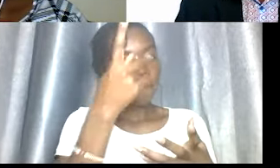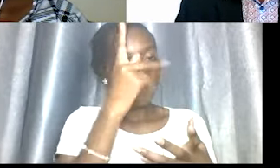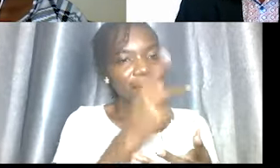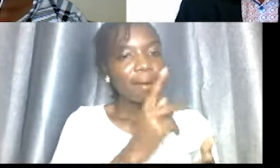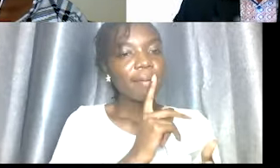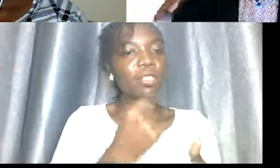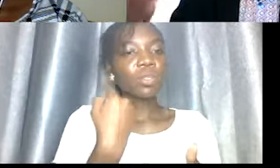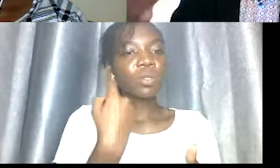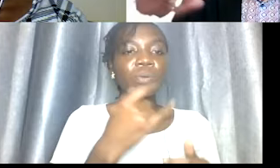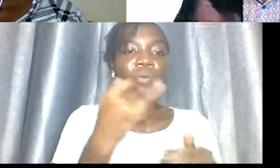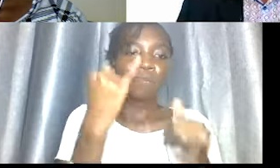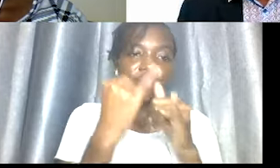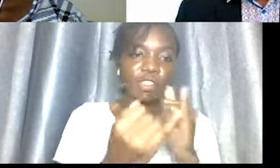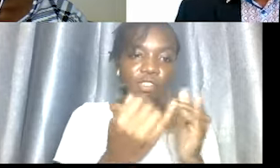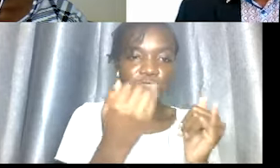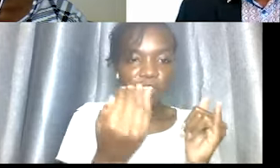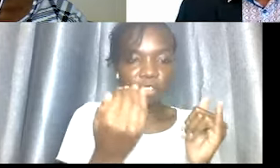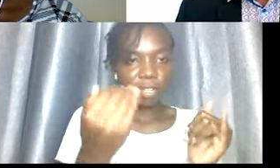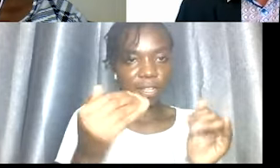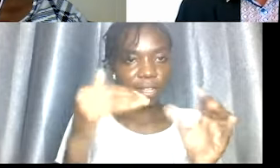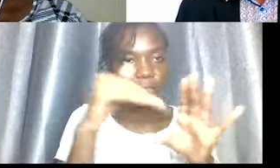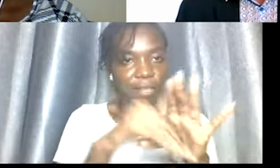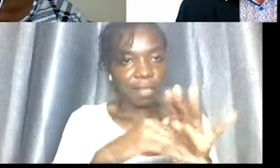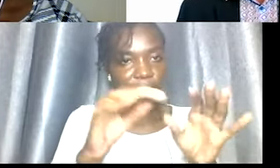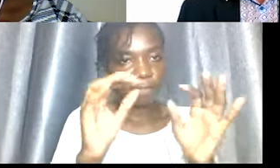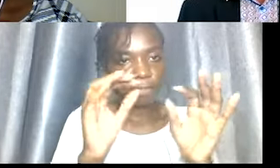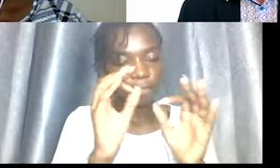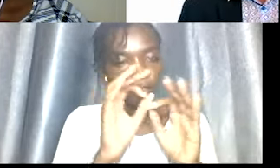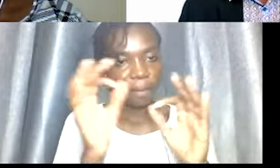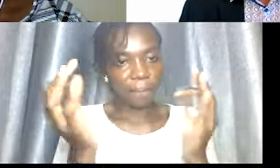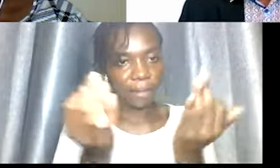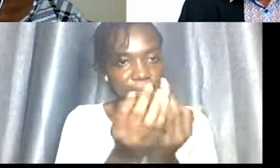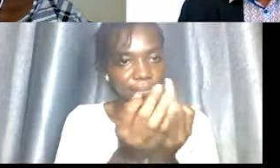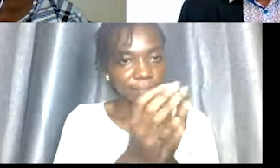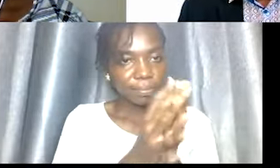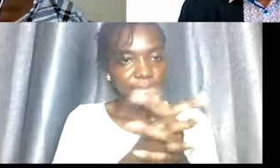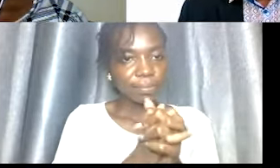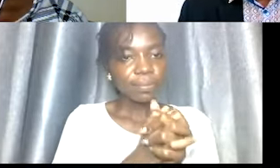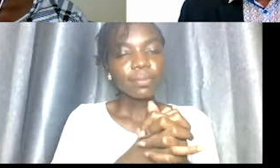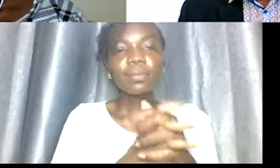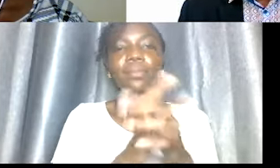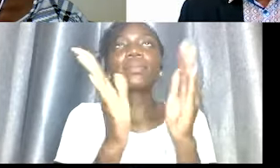child to their family. And I'm not sure if that's where I came from.